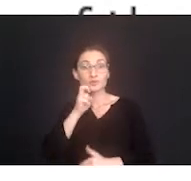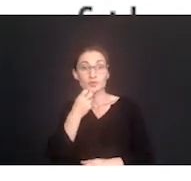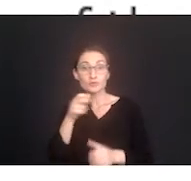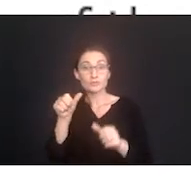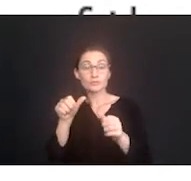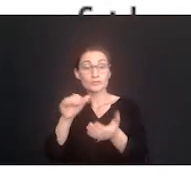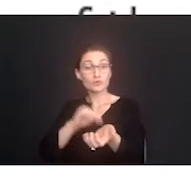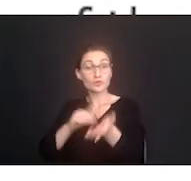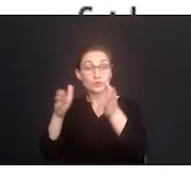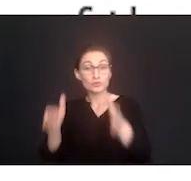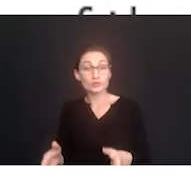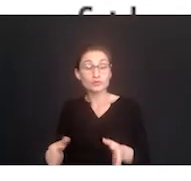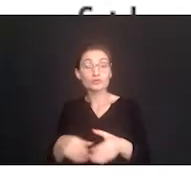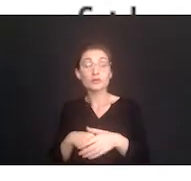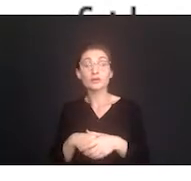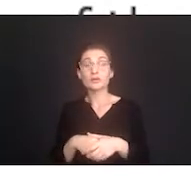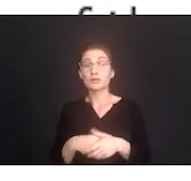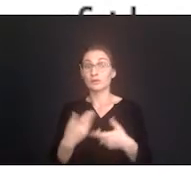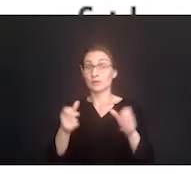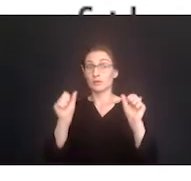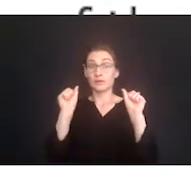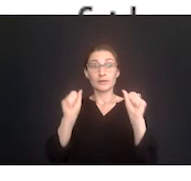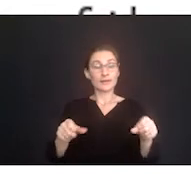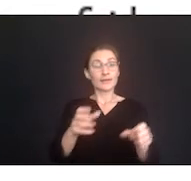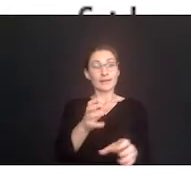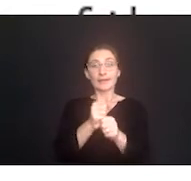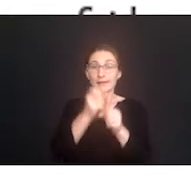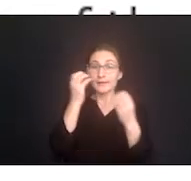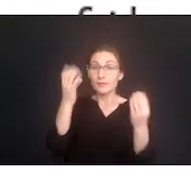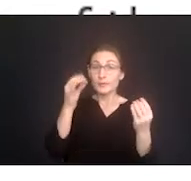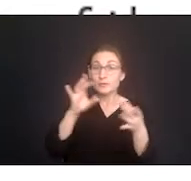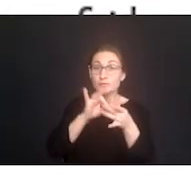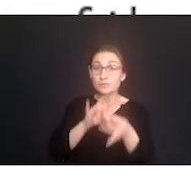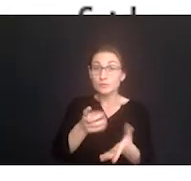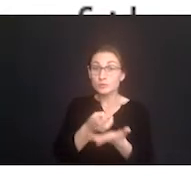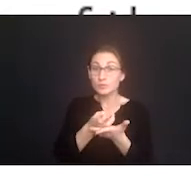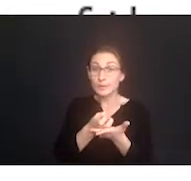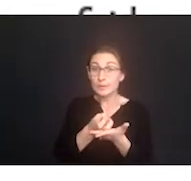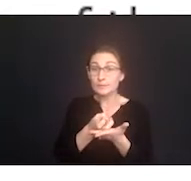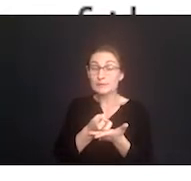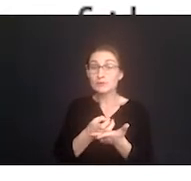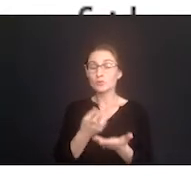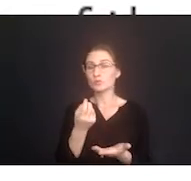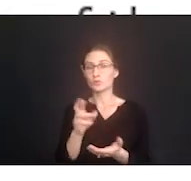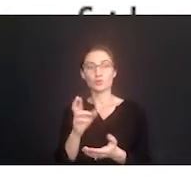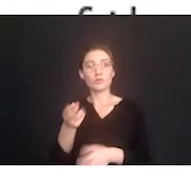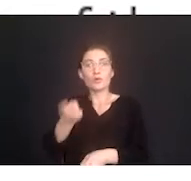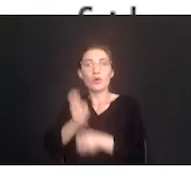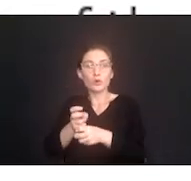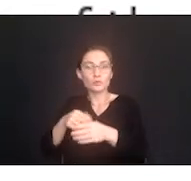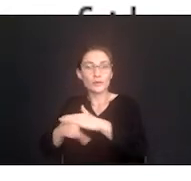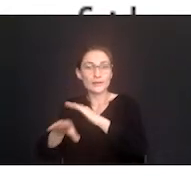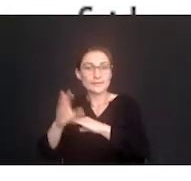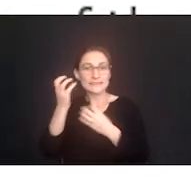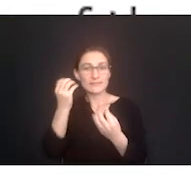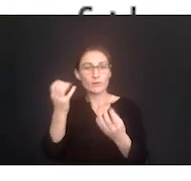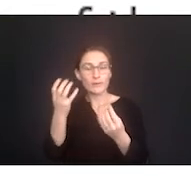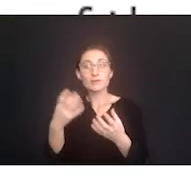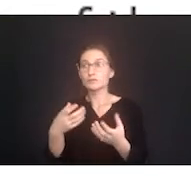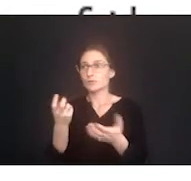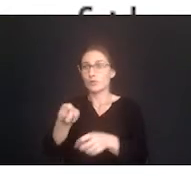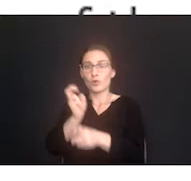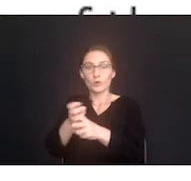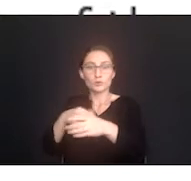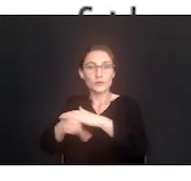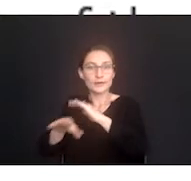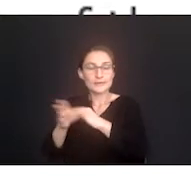neurologist, their medication, information about epilepsy, or is it hard for them to access this information or access these